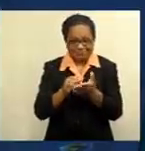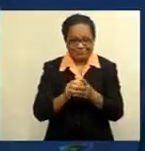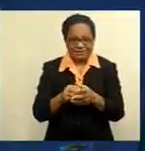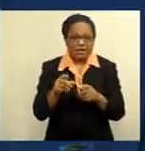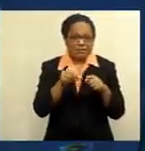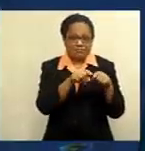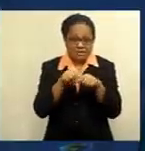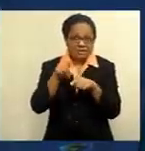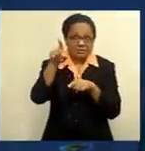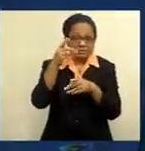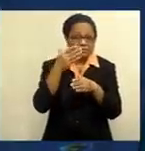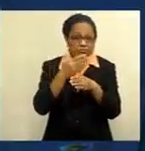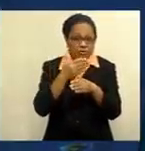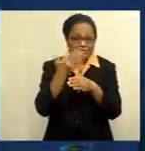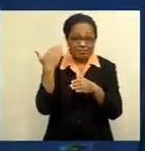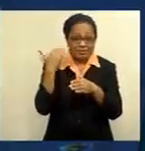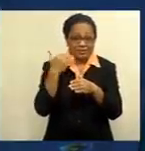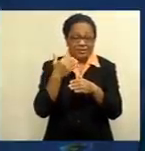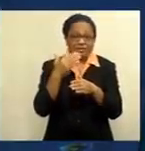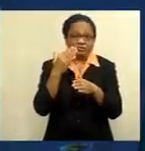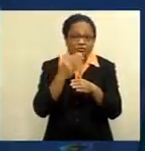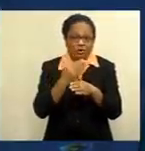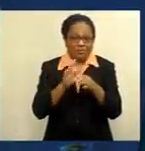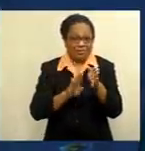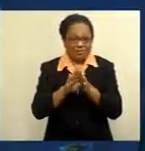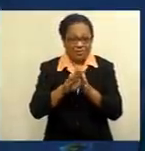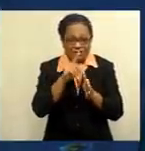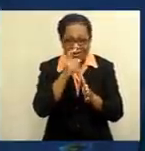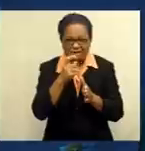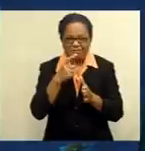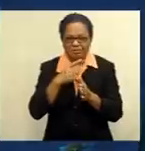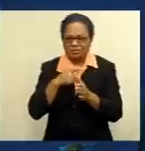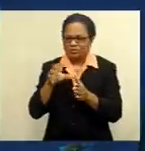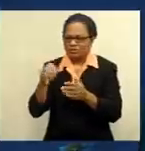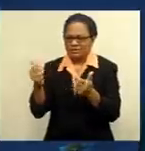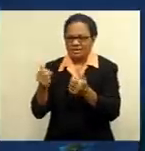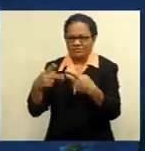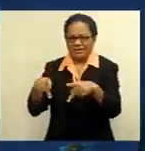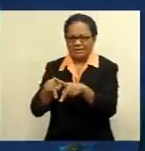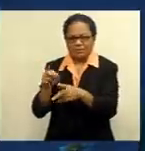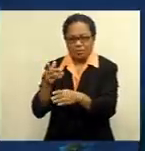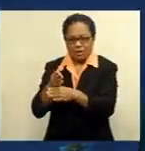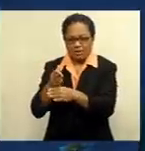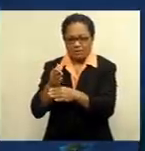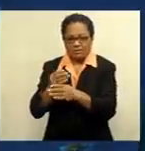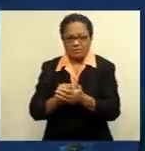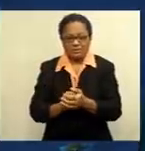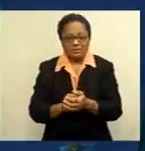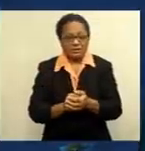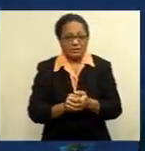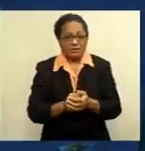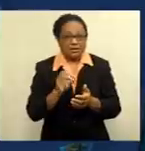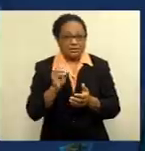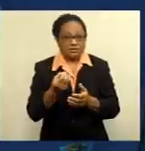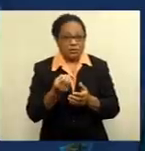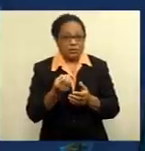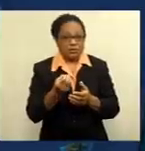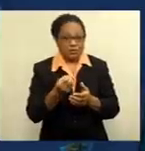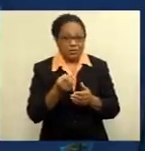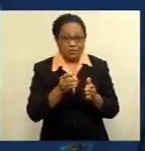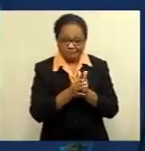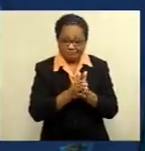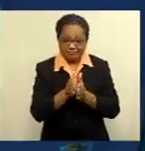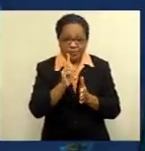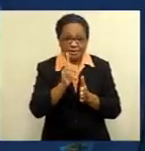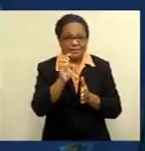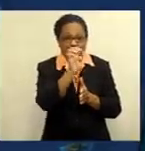growth was being hindered by labor shortages rather than cooling demand for workers. And in the most awaited event for the week, the